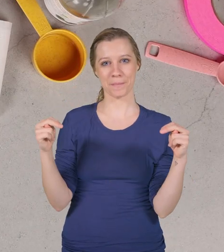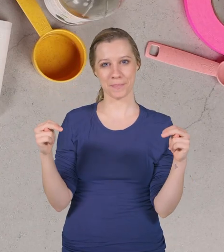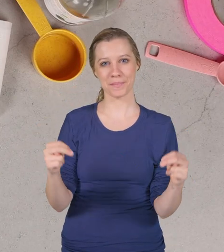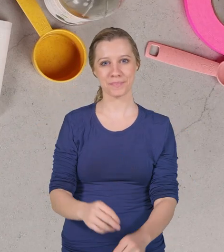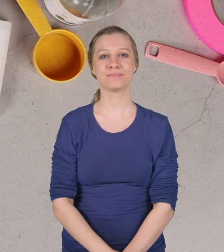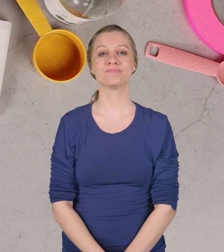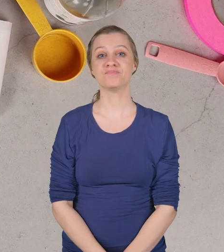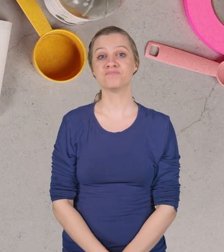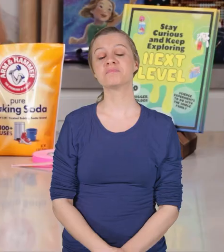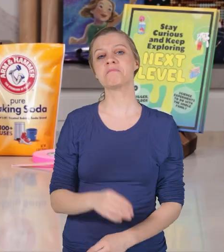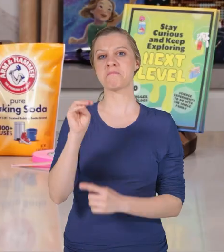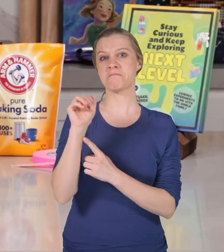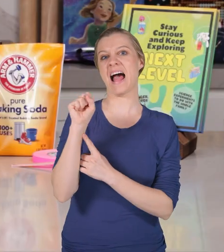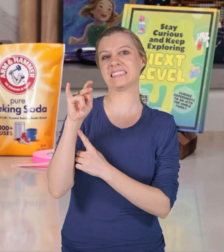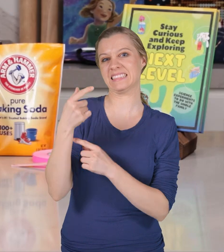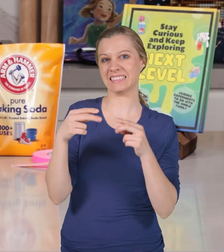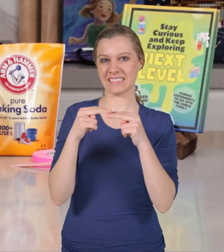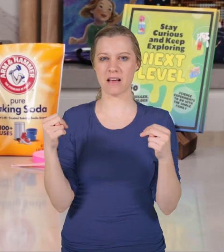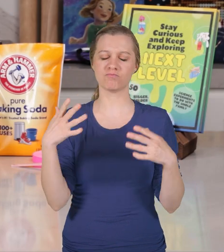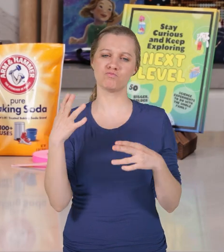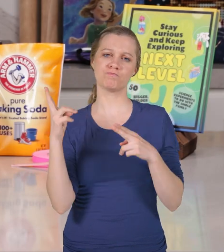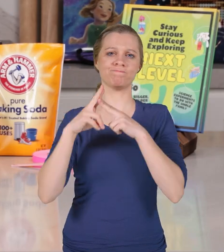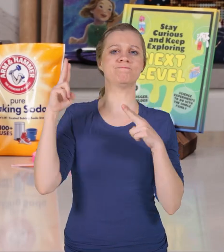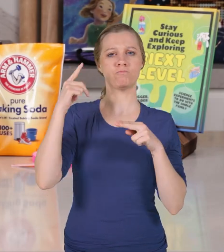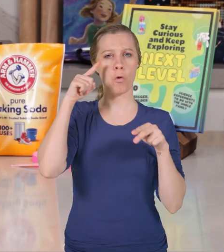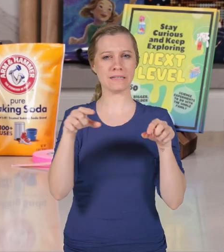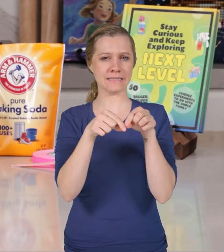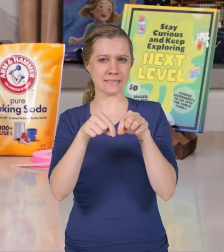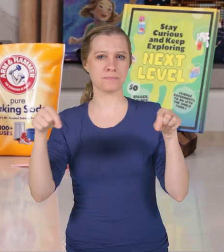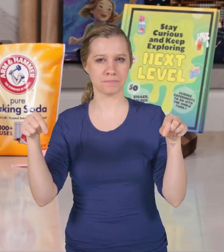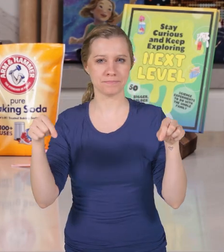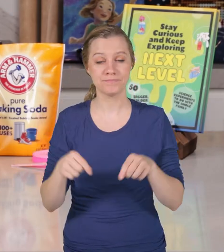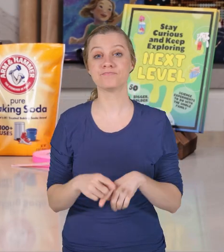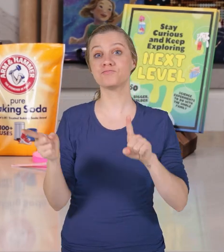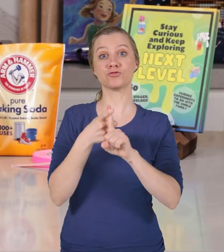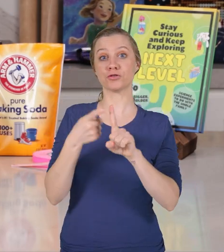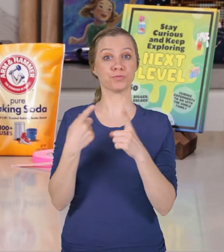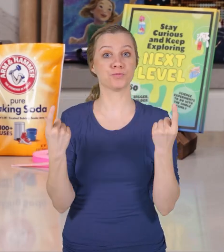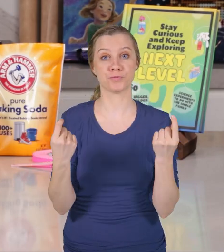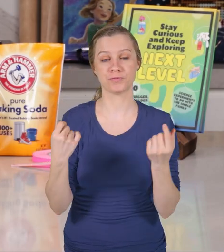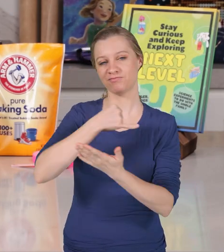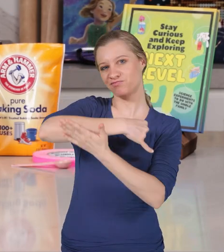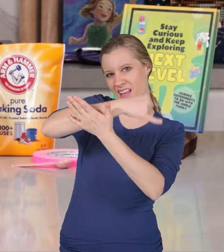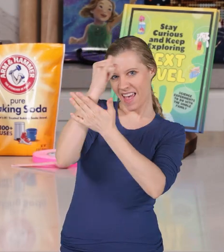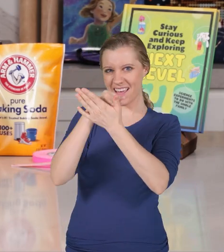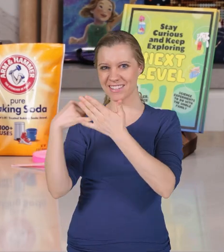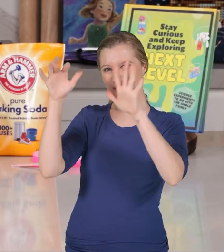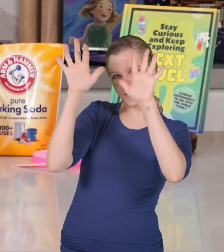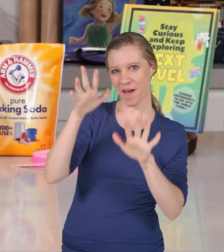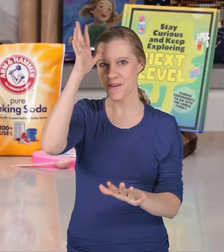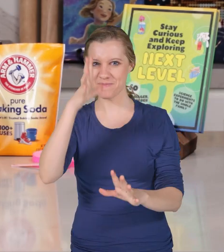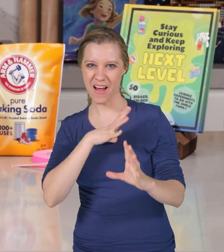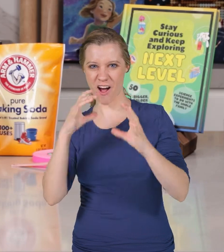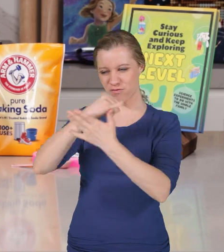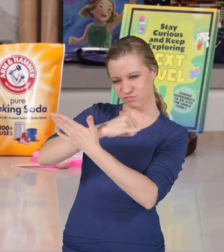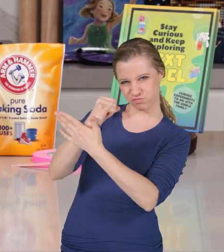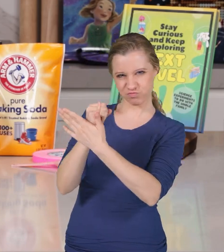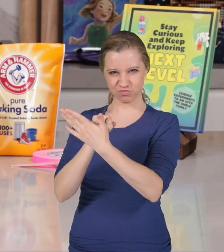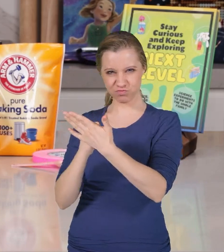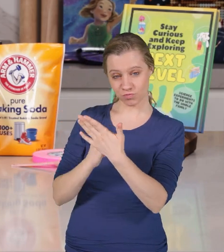and finally some tape. Masking tape works best on those sealable bags. What we want to do first is design